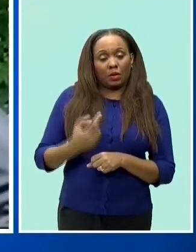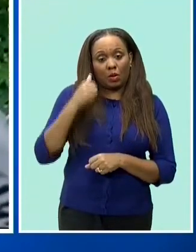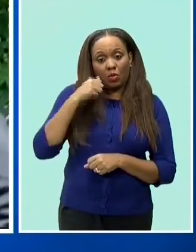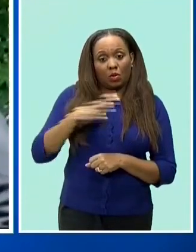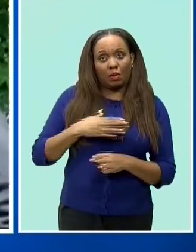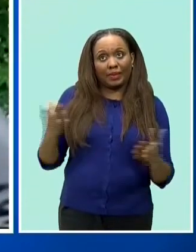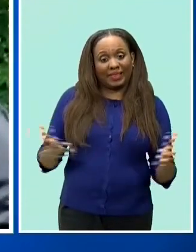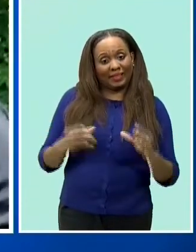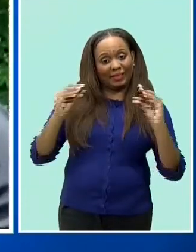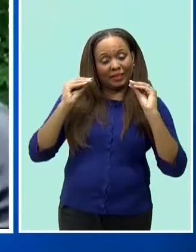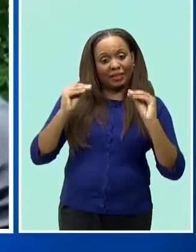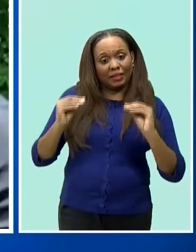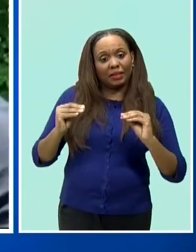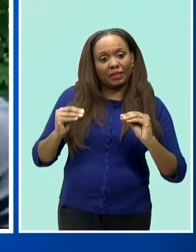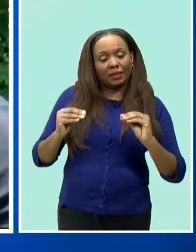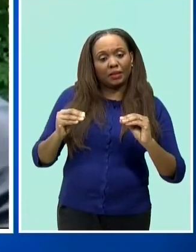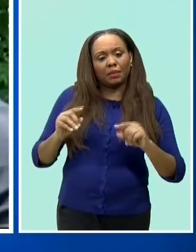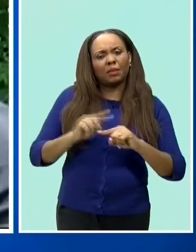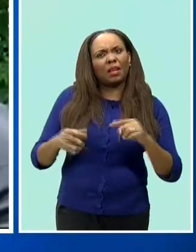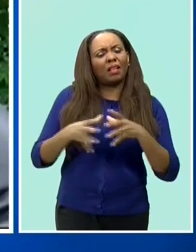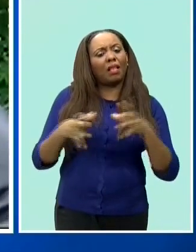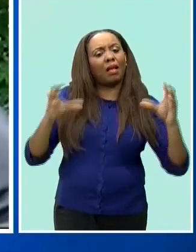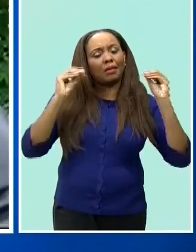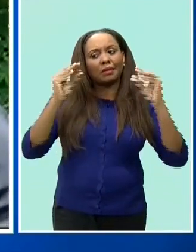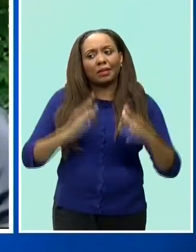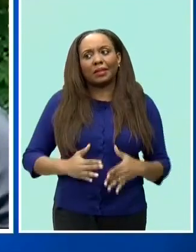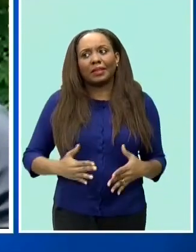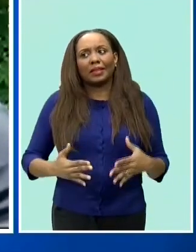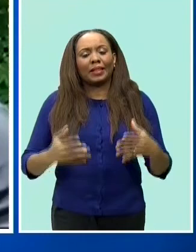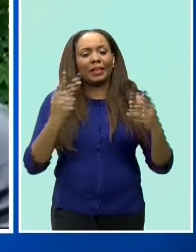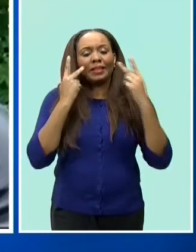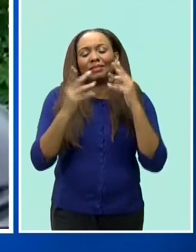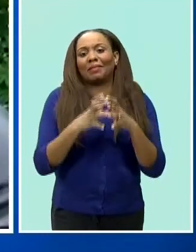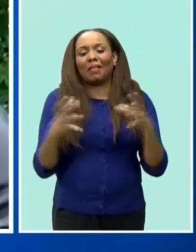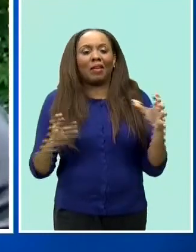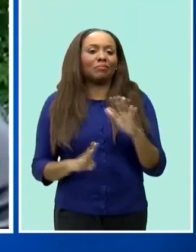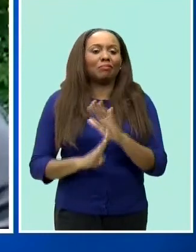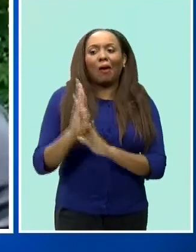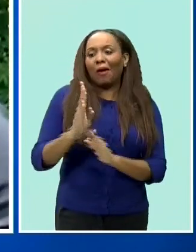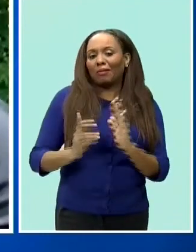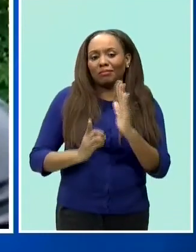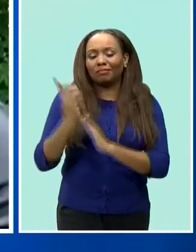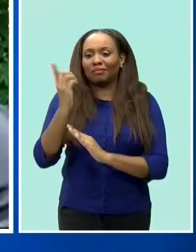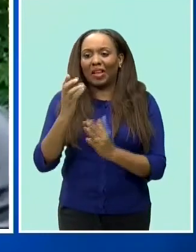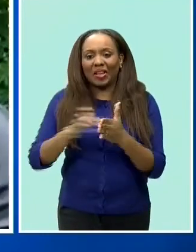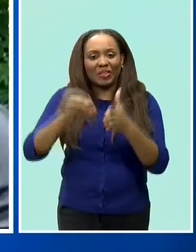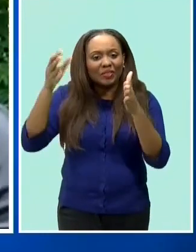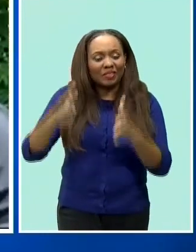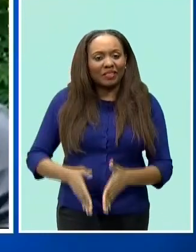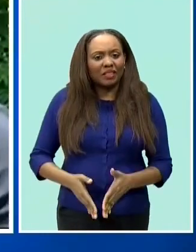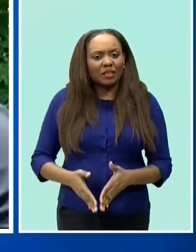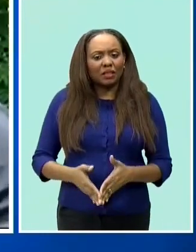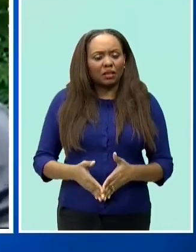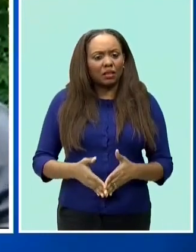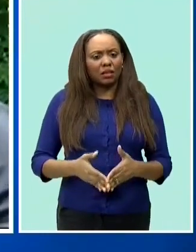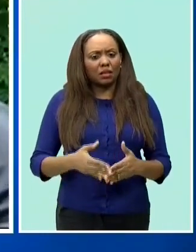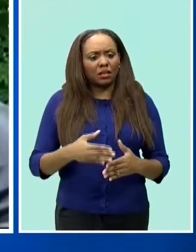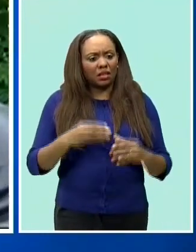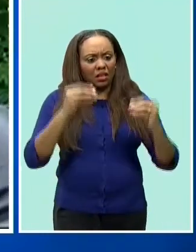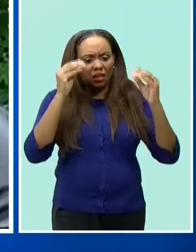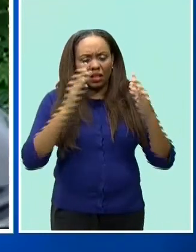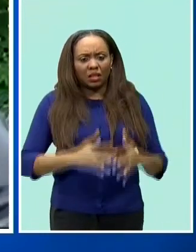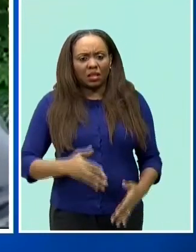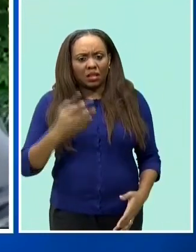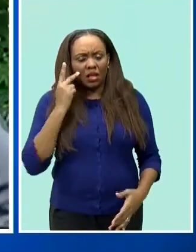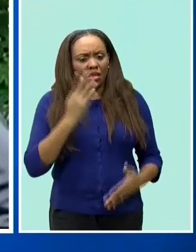in Laventille. But while most teachers witness the growth and development of their students, she's seen some of us succumb to